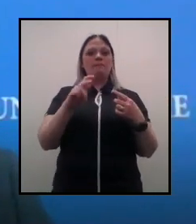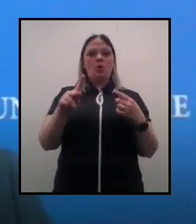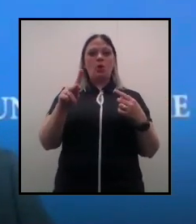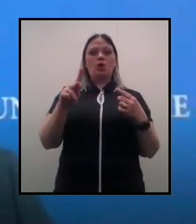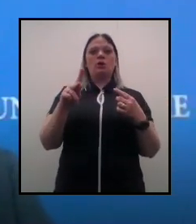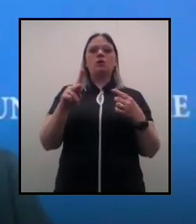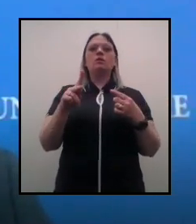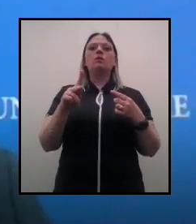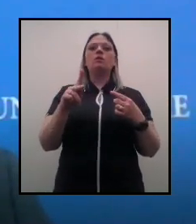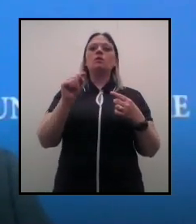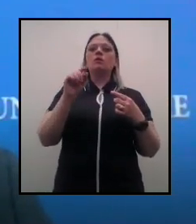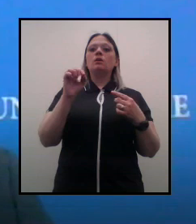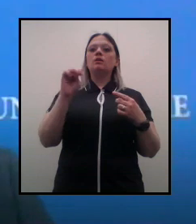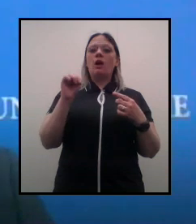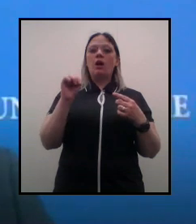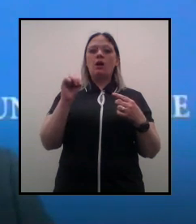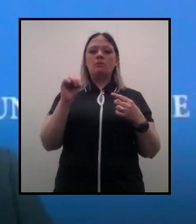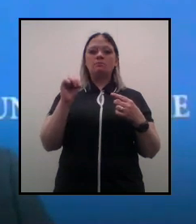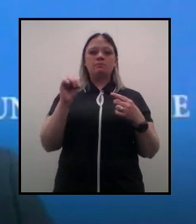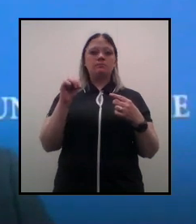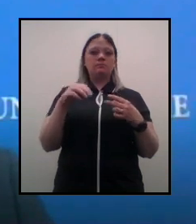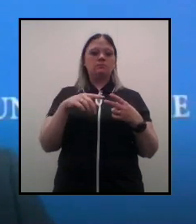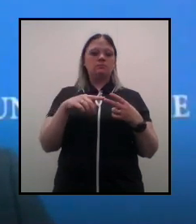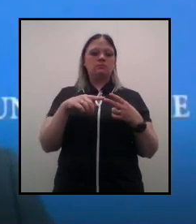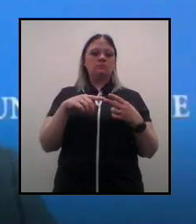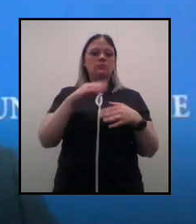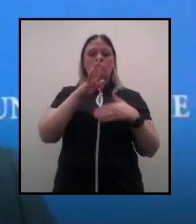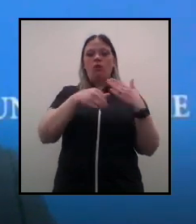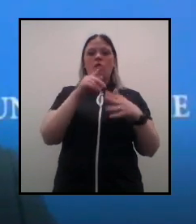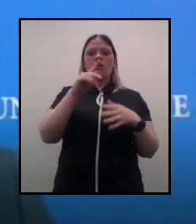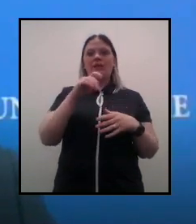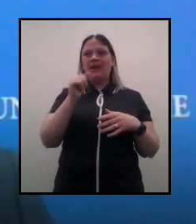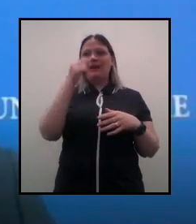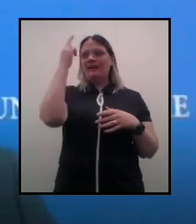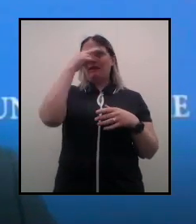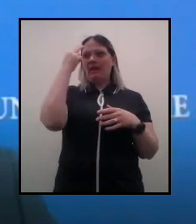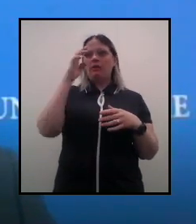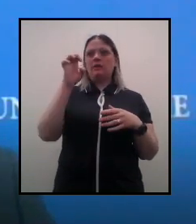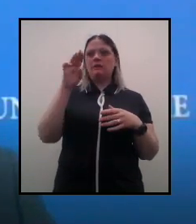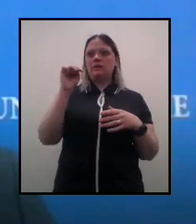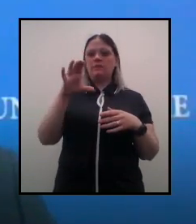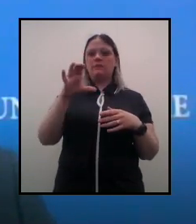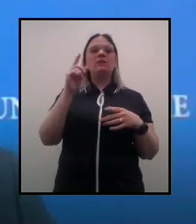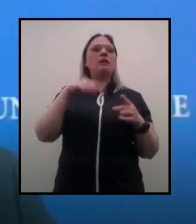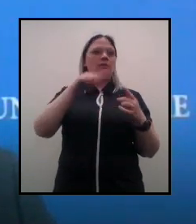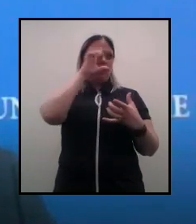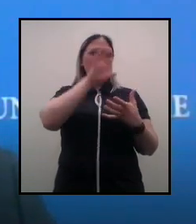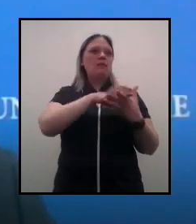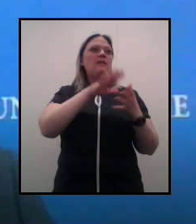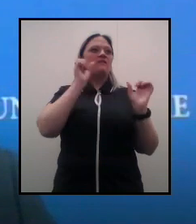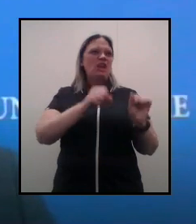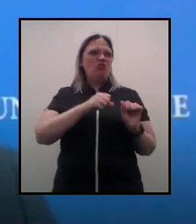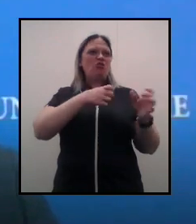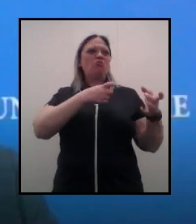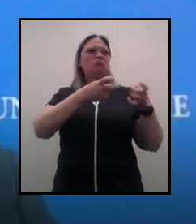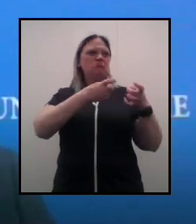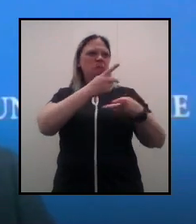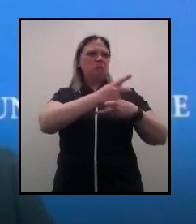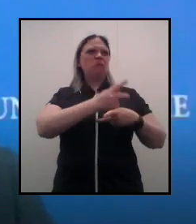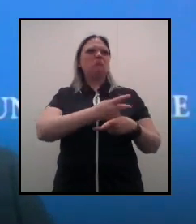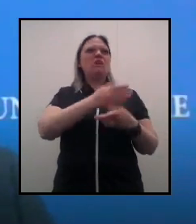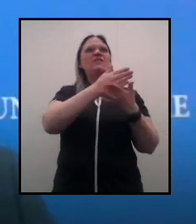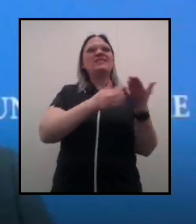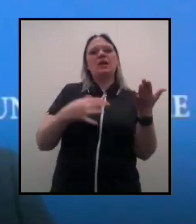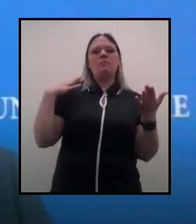Health, and Tom Petroci at ECMC, and they do believe that they would be able to handle some elective surgeries again.